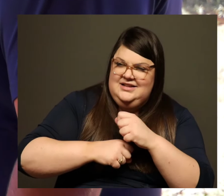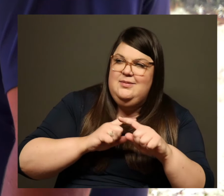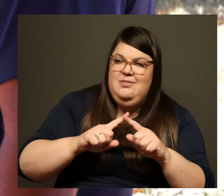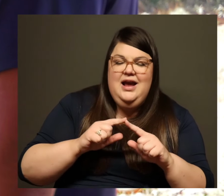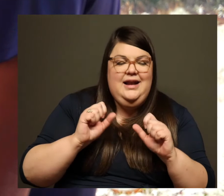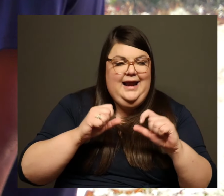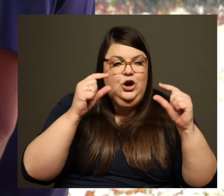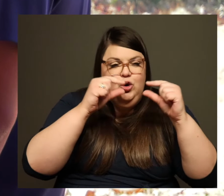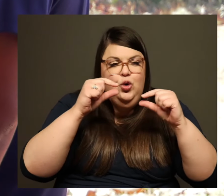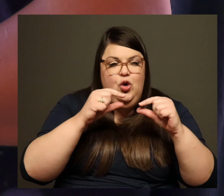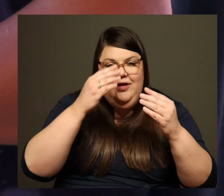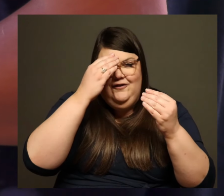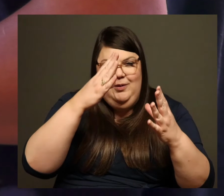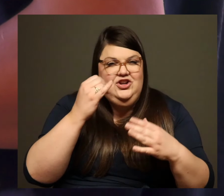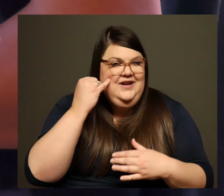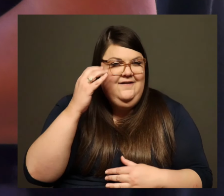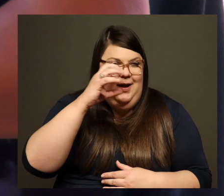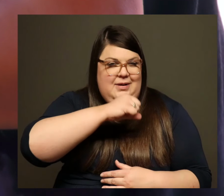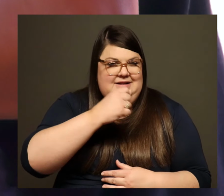the information that I miss.